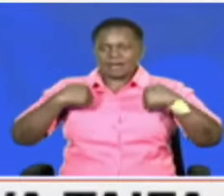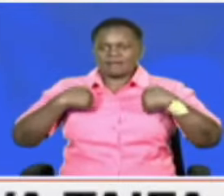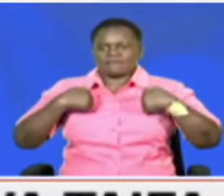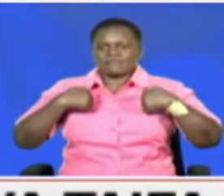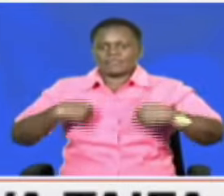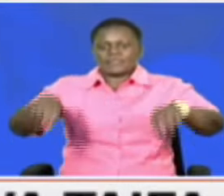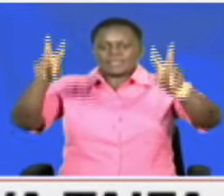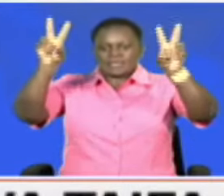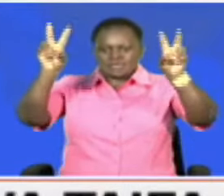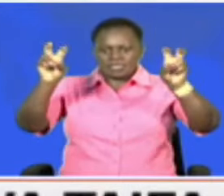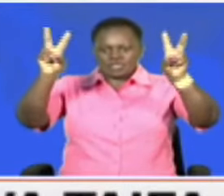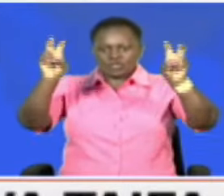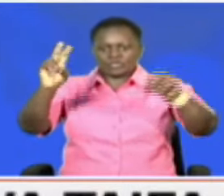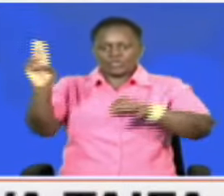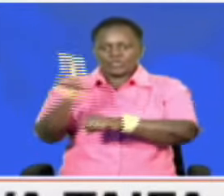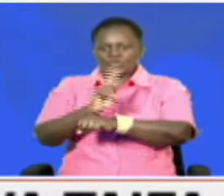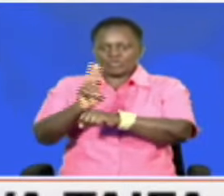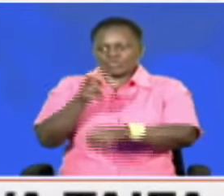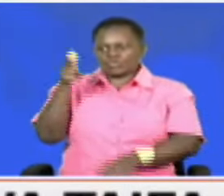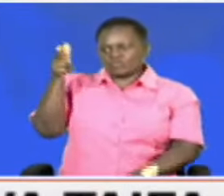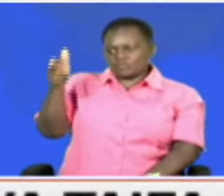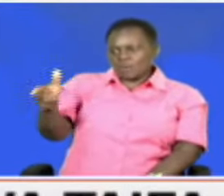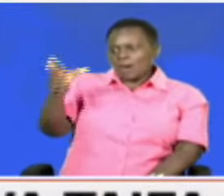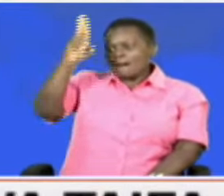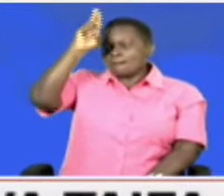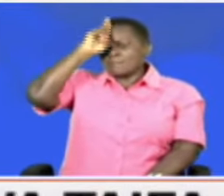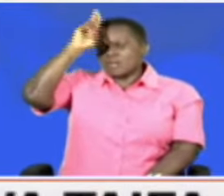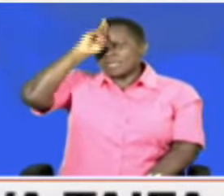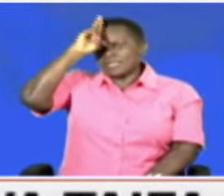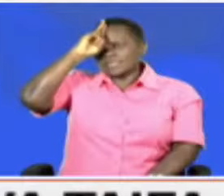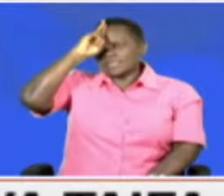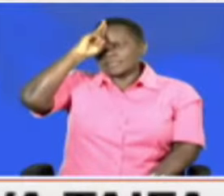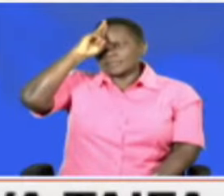the issue of the use of firearms by a police officer